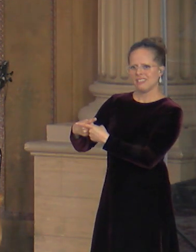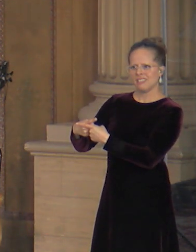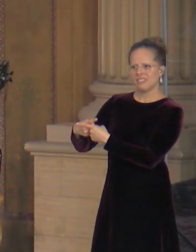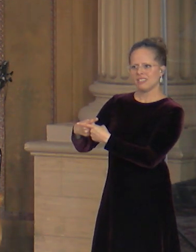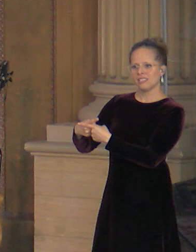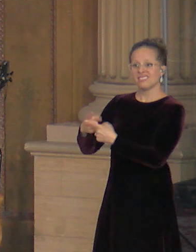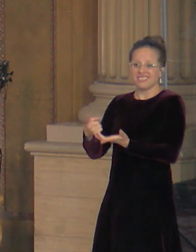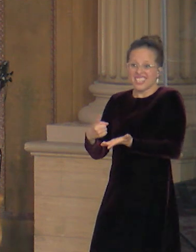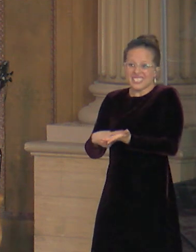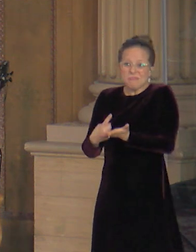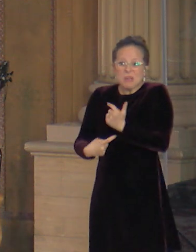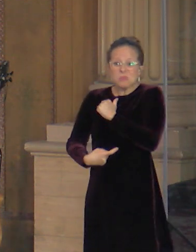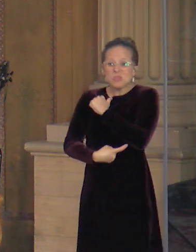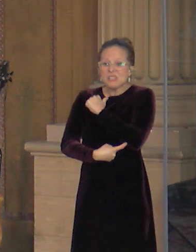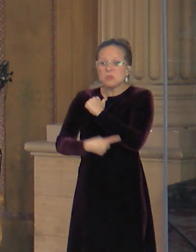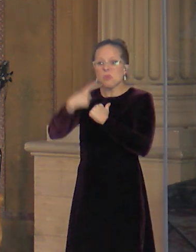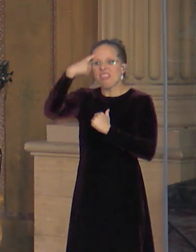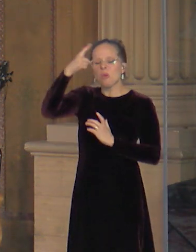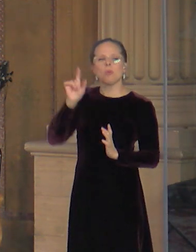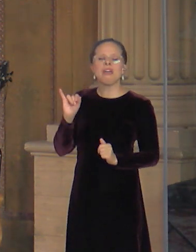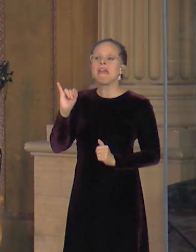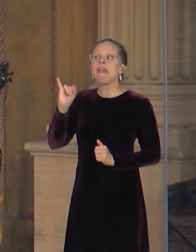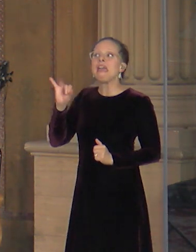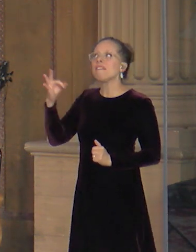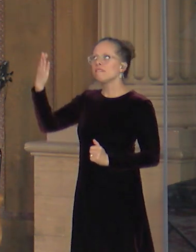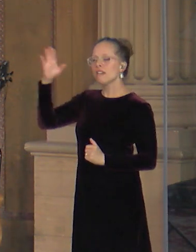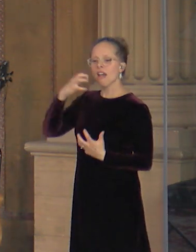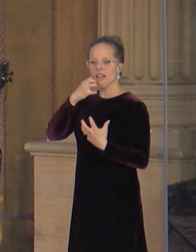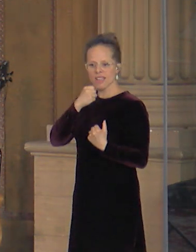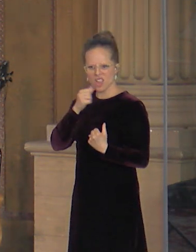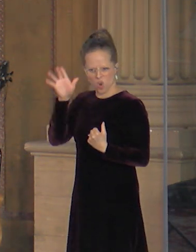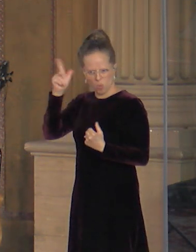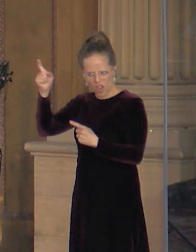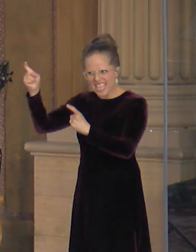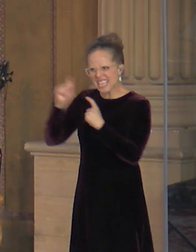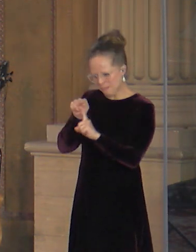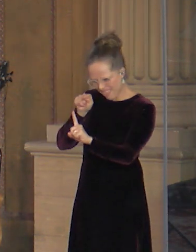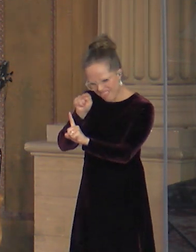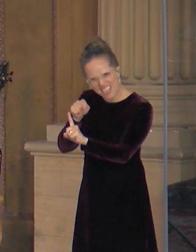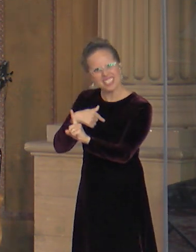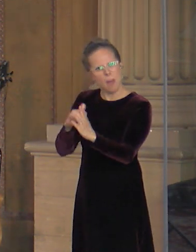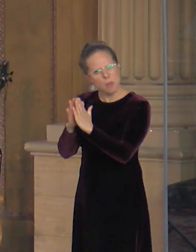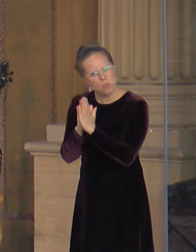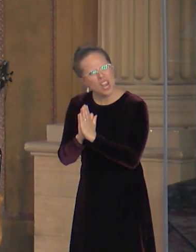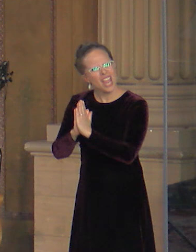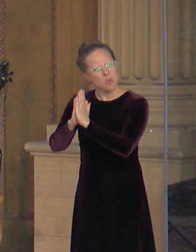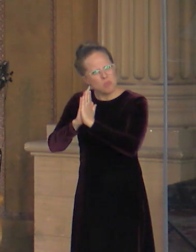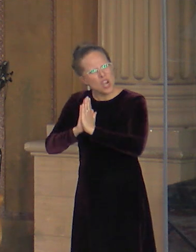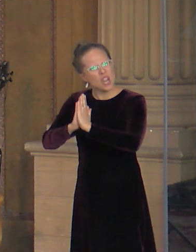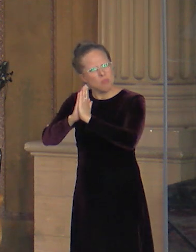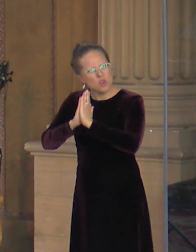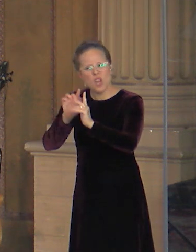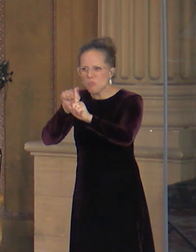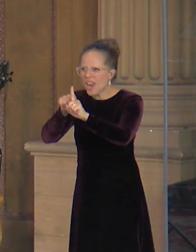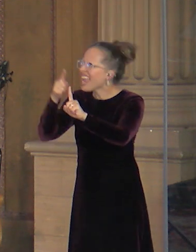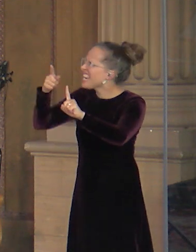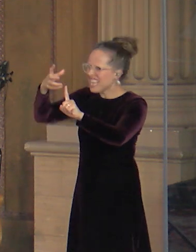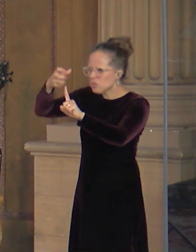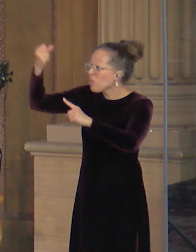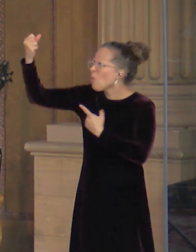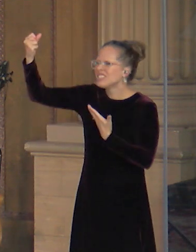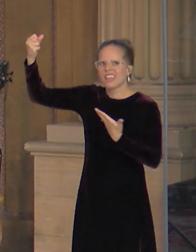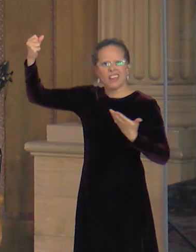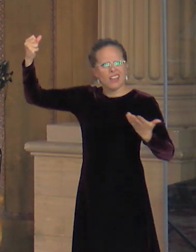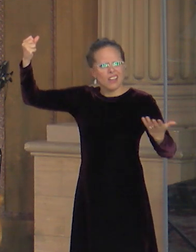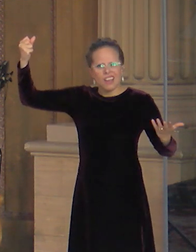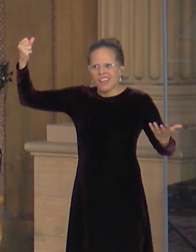we're tempted sometimes to think that it if God really cared he would give me that thing I'm praying for and if he doesn't give me that thing I'm praying for then